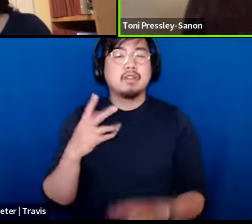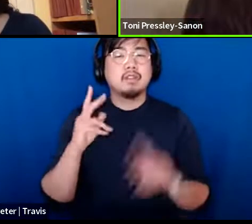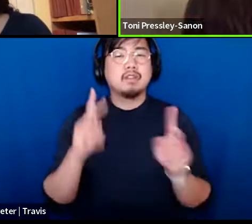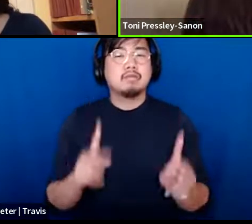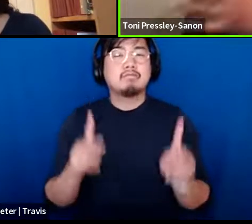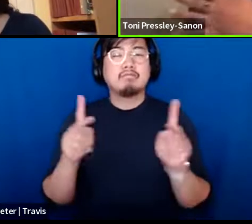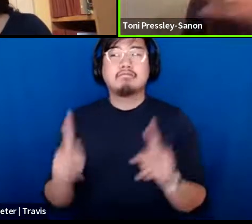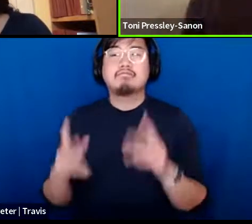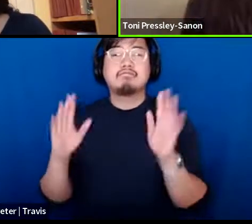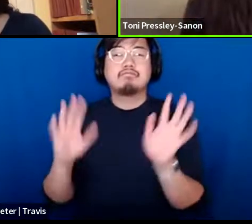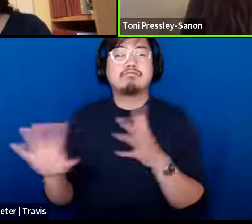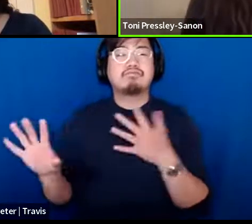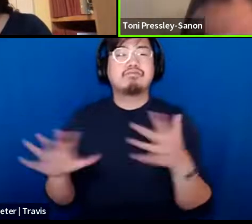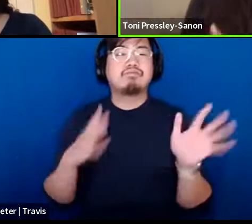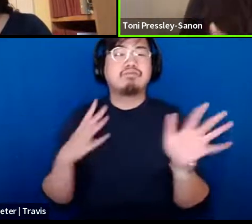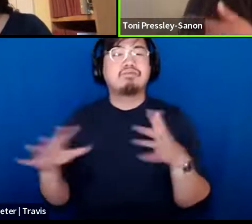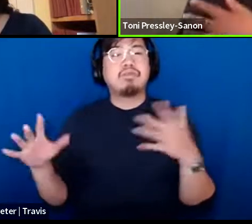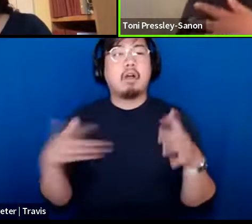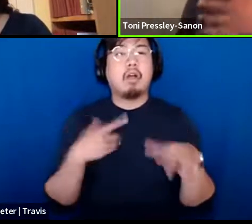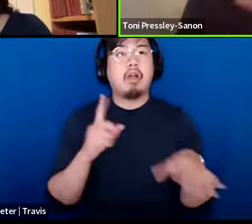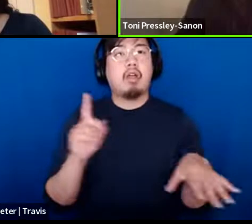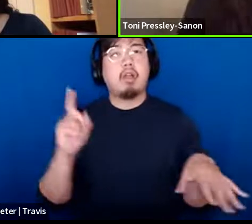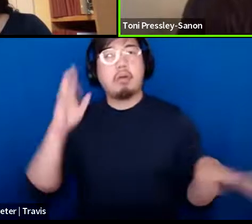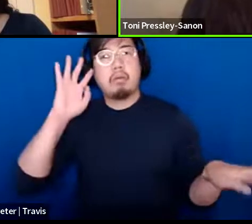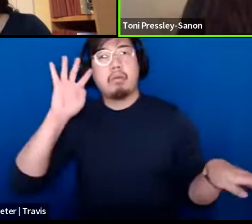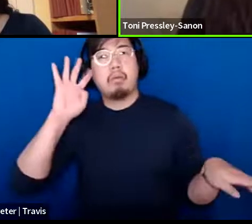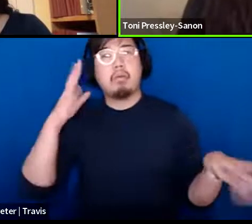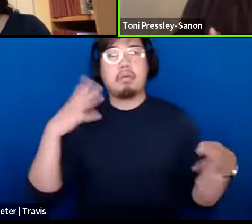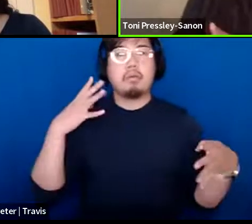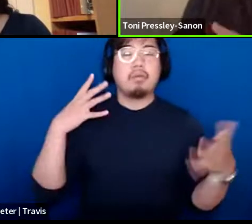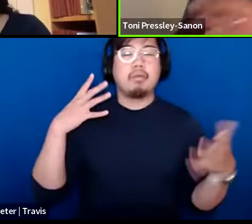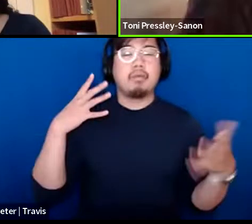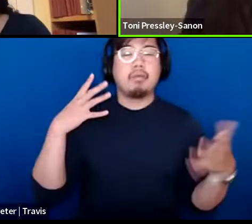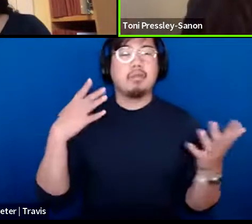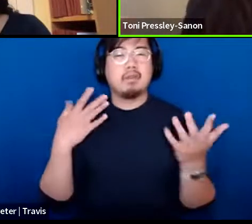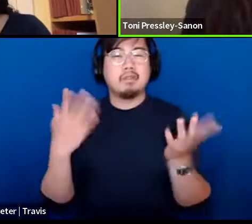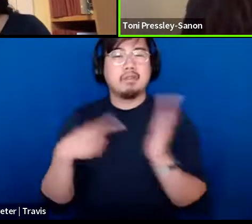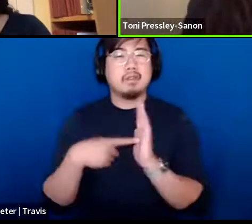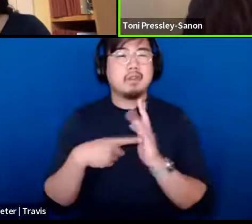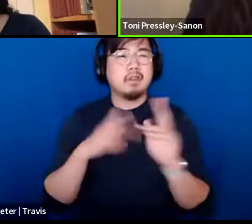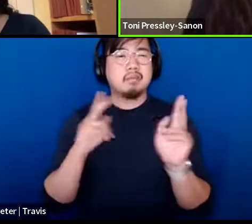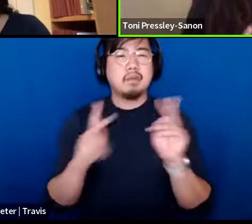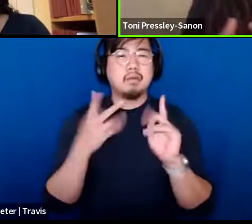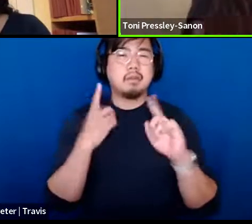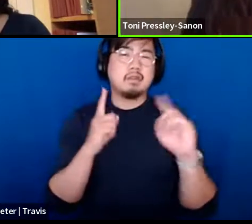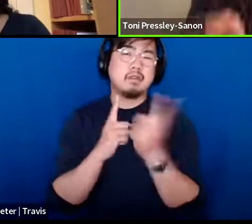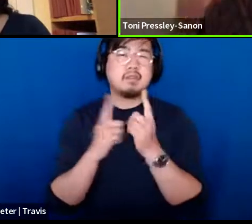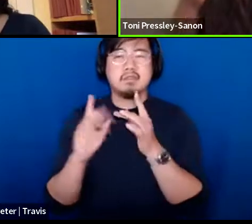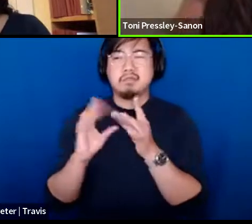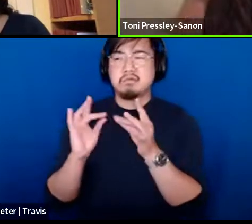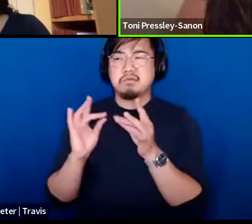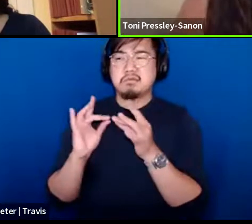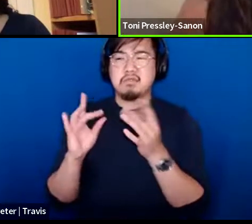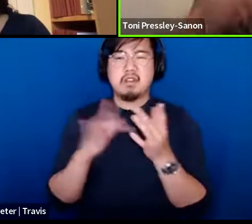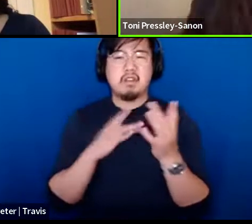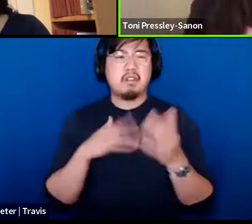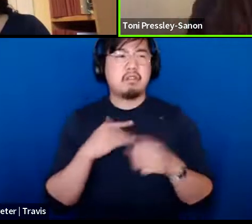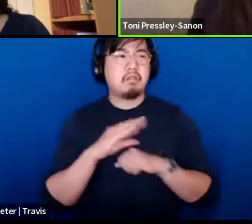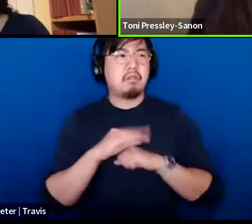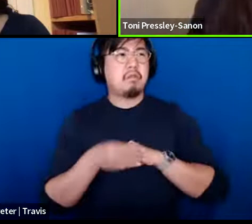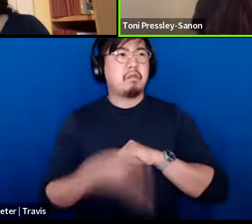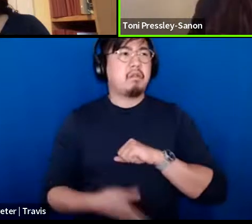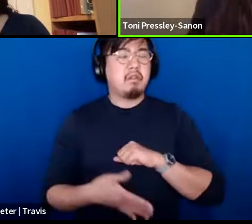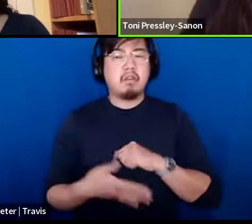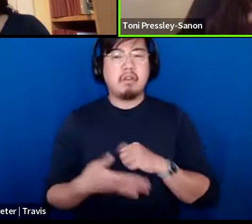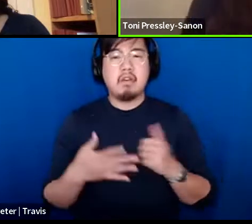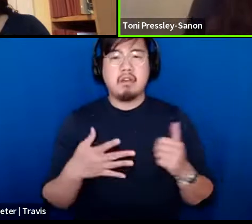was happening around me. What people said to me would, crush my day, made me feel a certain way